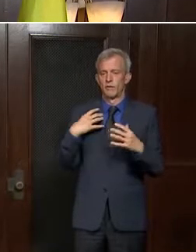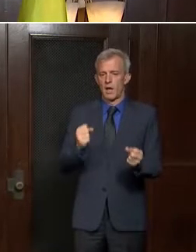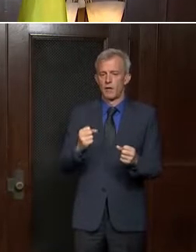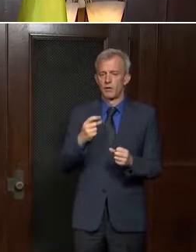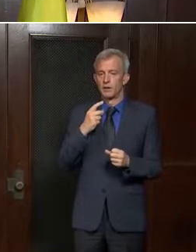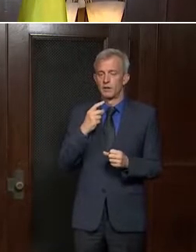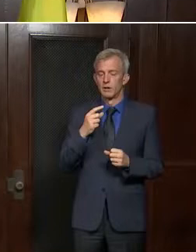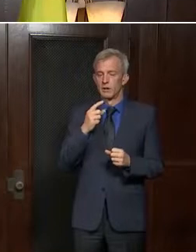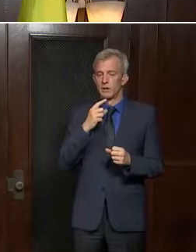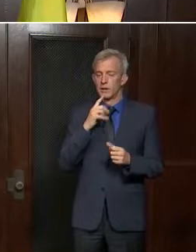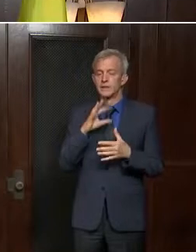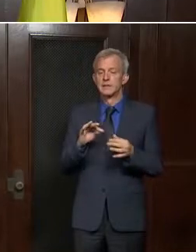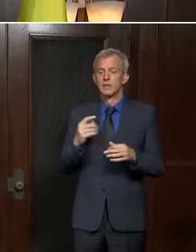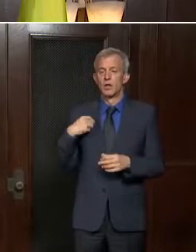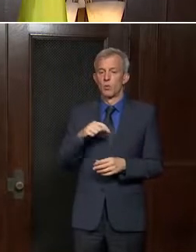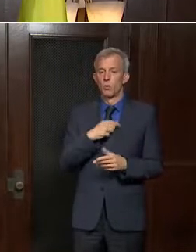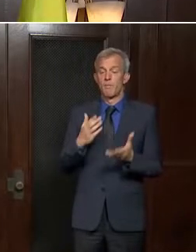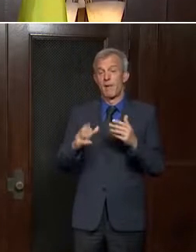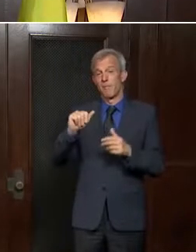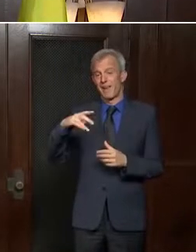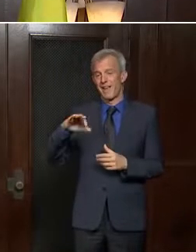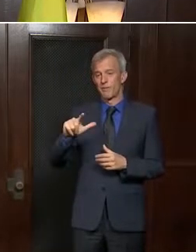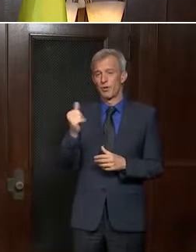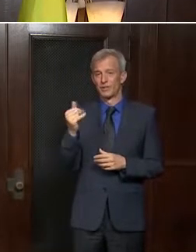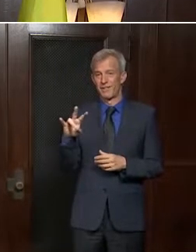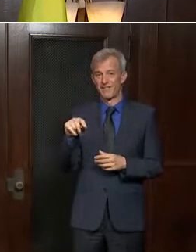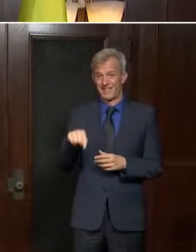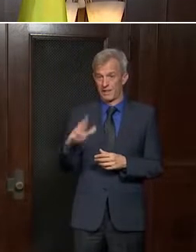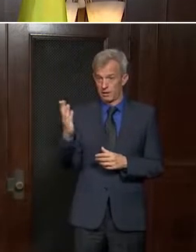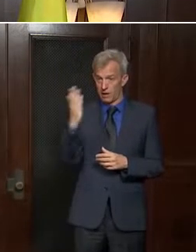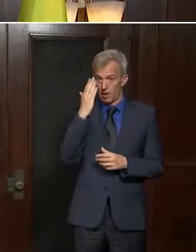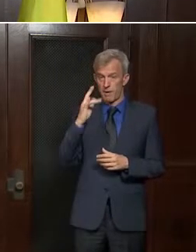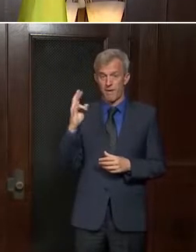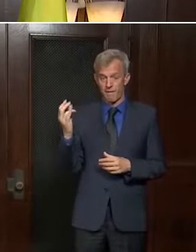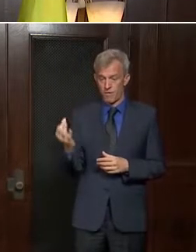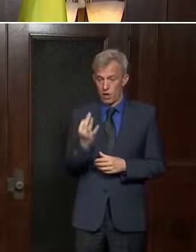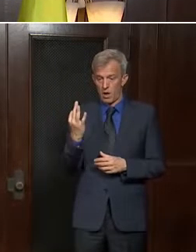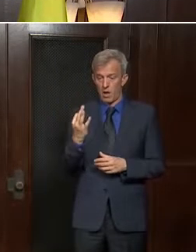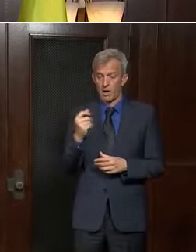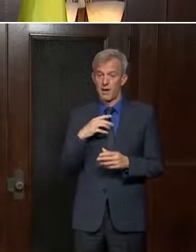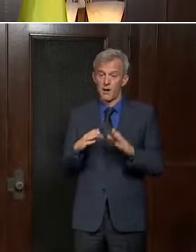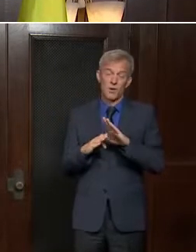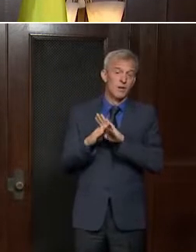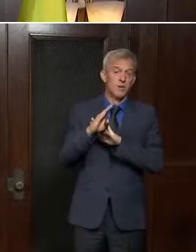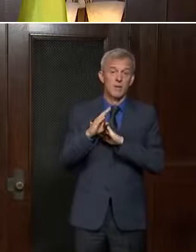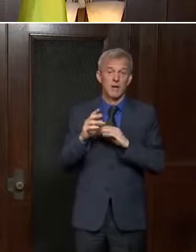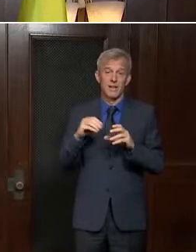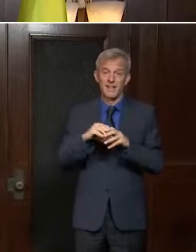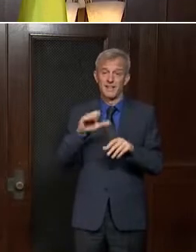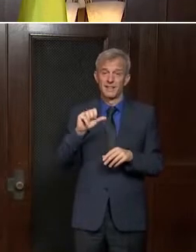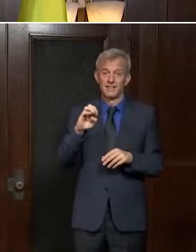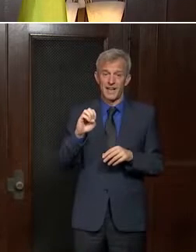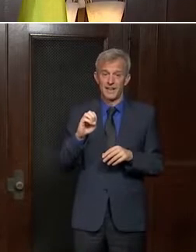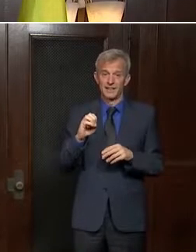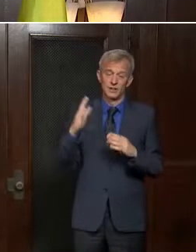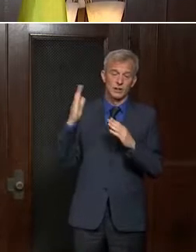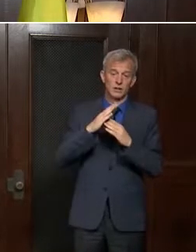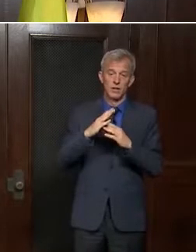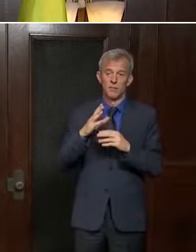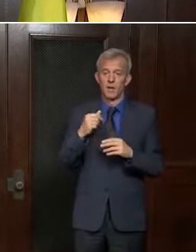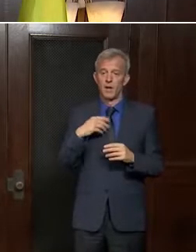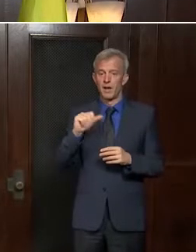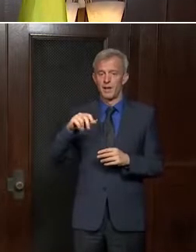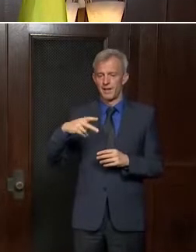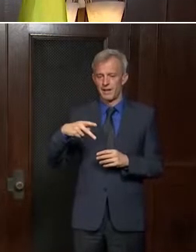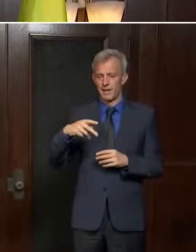on April 17th, this coming Friday, and that we may have our peak in new deaths on April 19th,